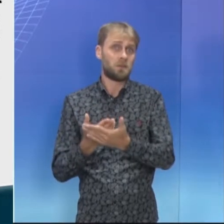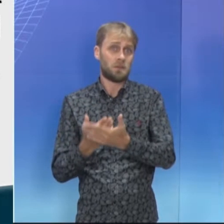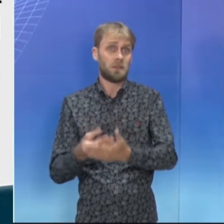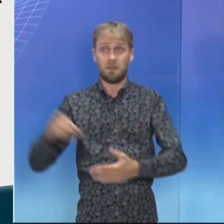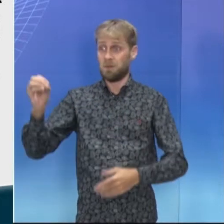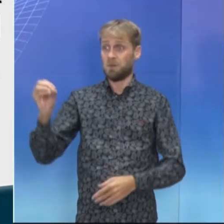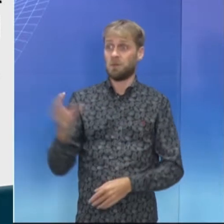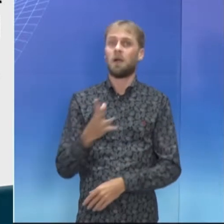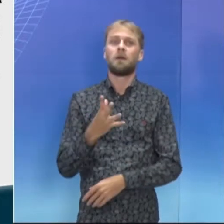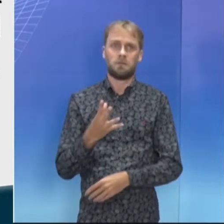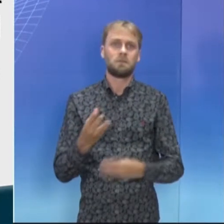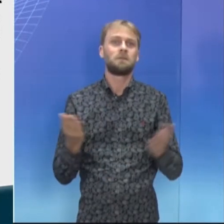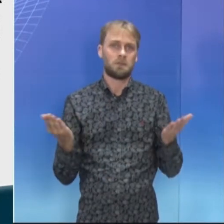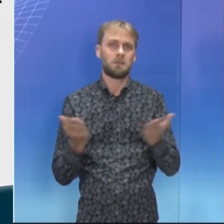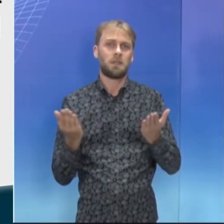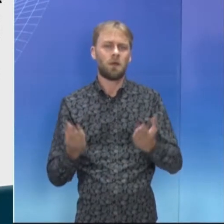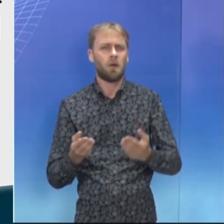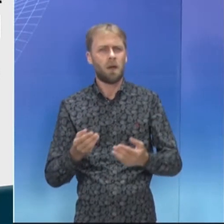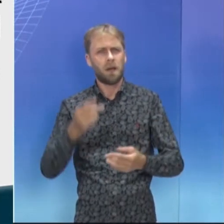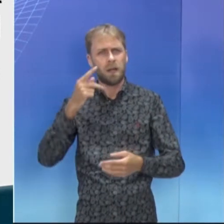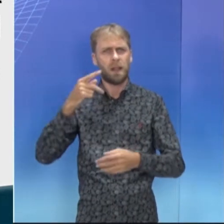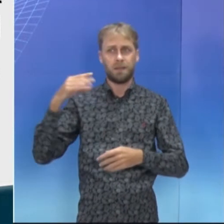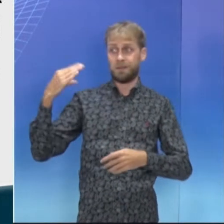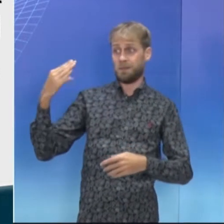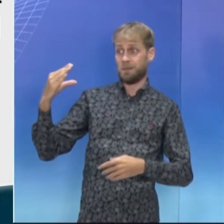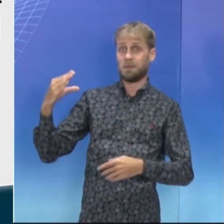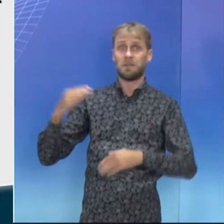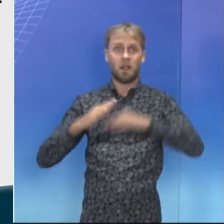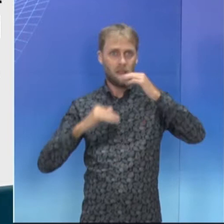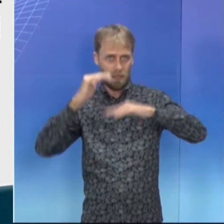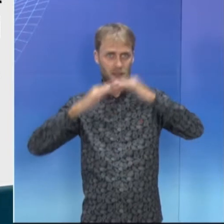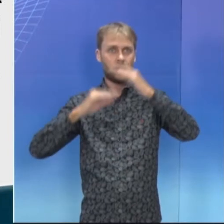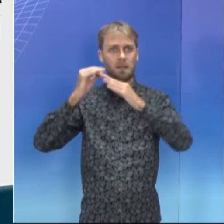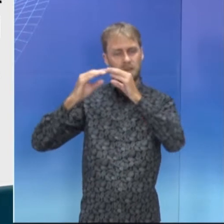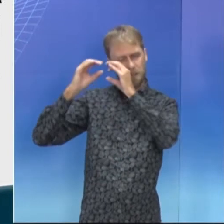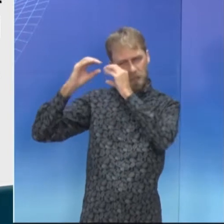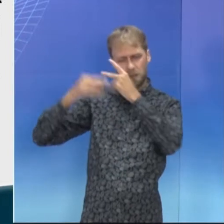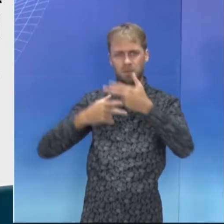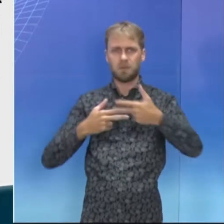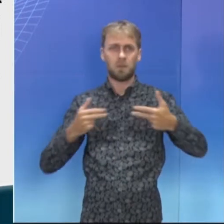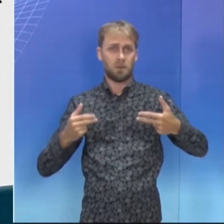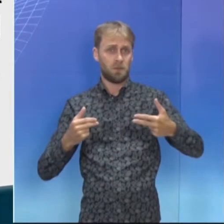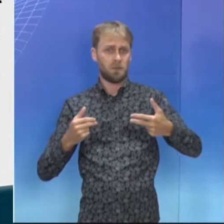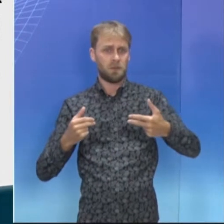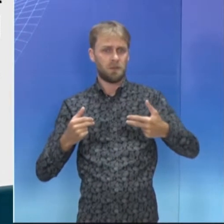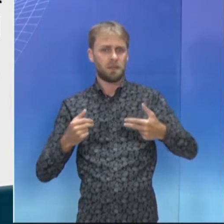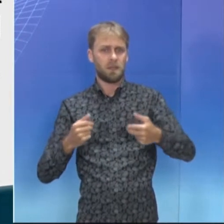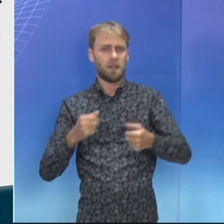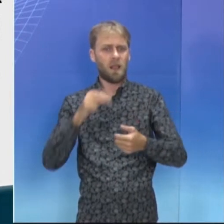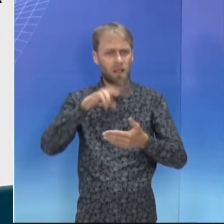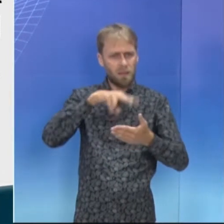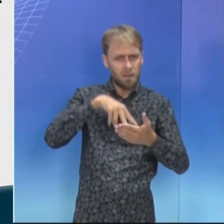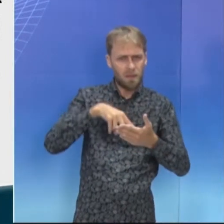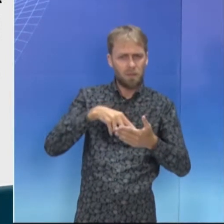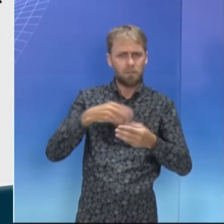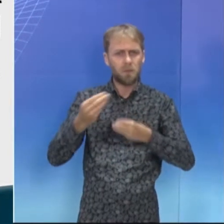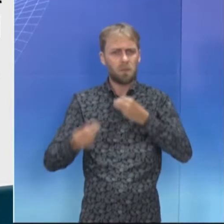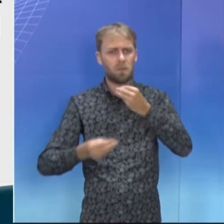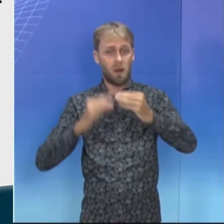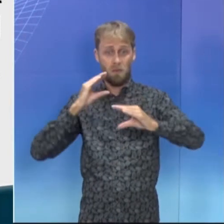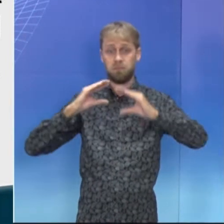qualifications in science, technology of engineering, spend two years learning about communications,